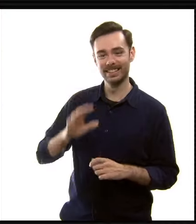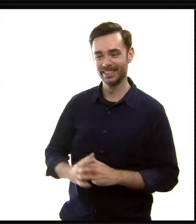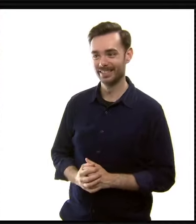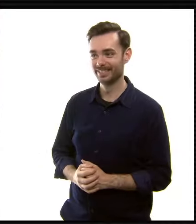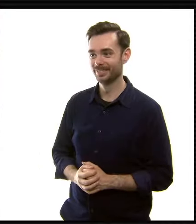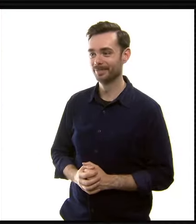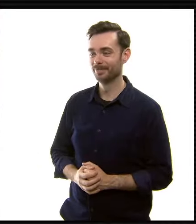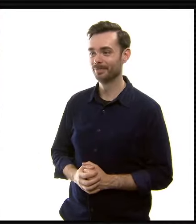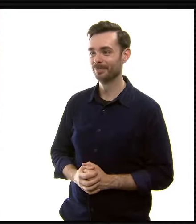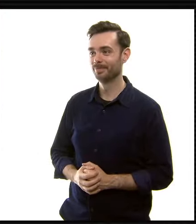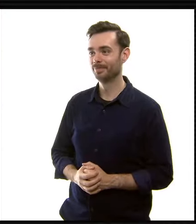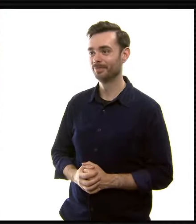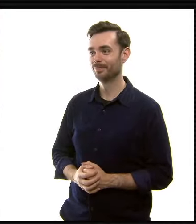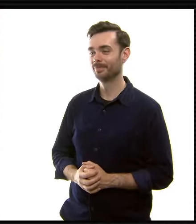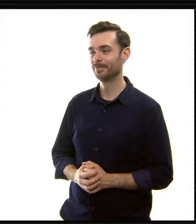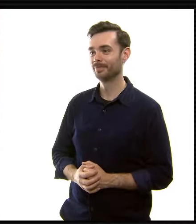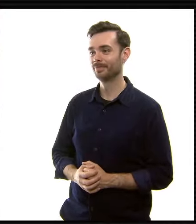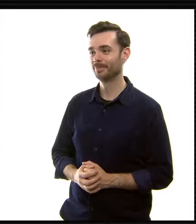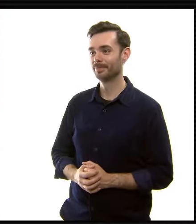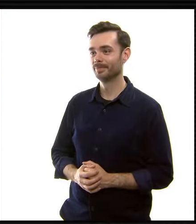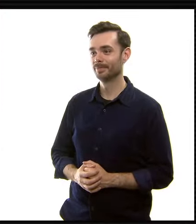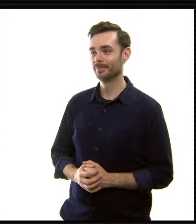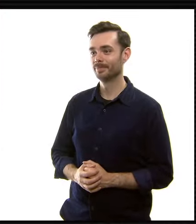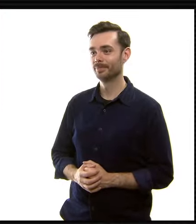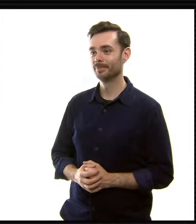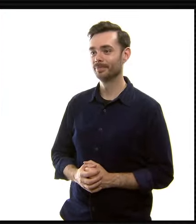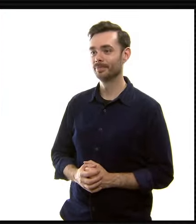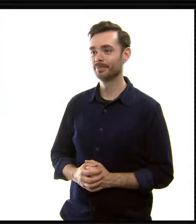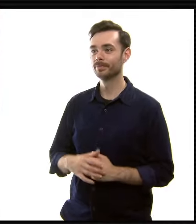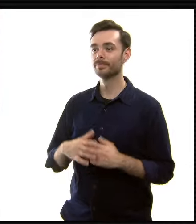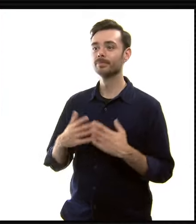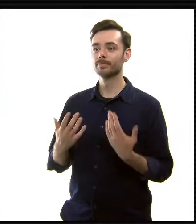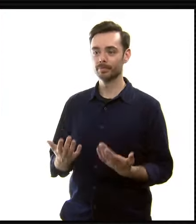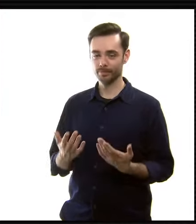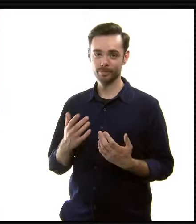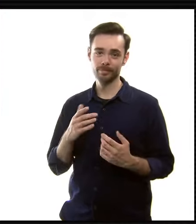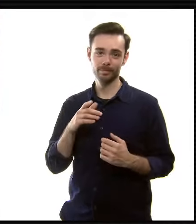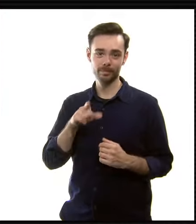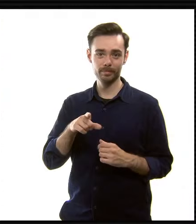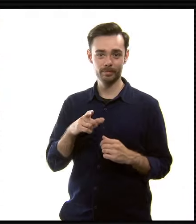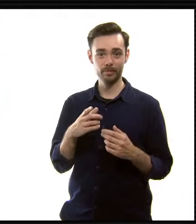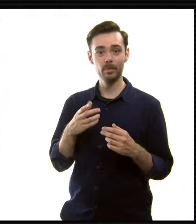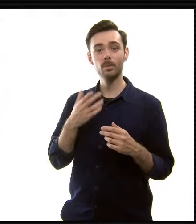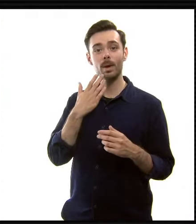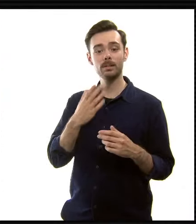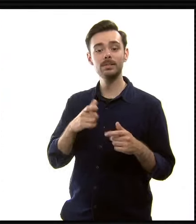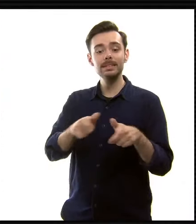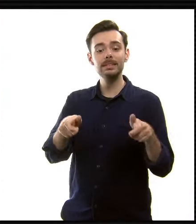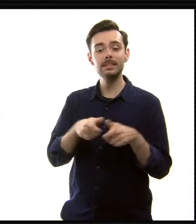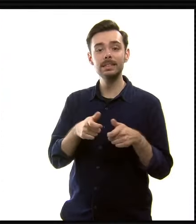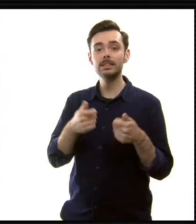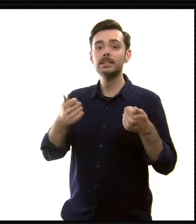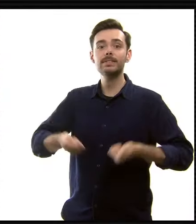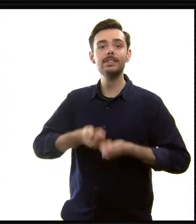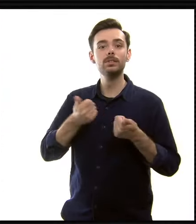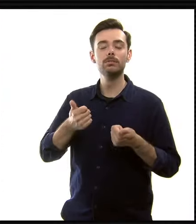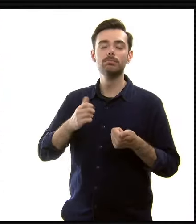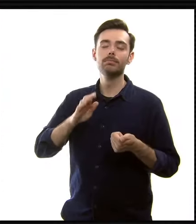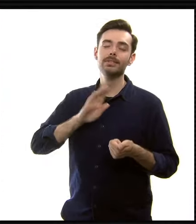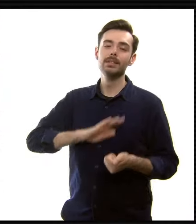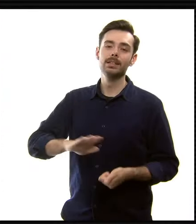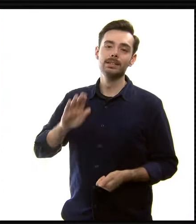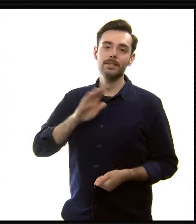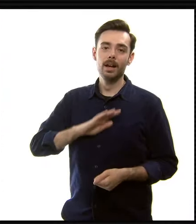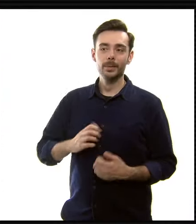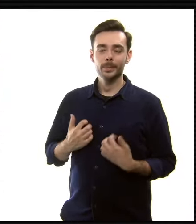there's nothing better and more satisfying than finishing working on the new portfolio. Lucasfilm is happy, you get this exciting